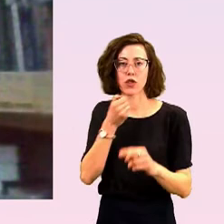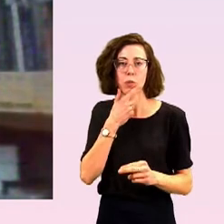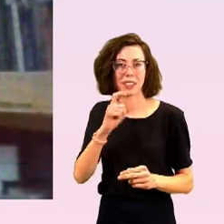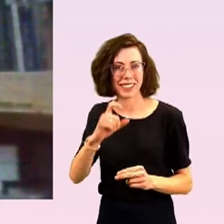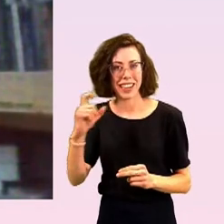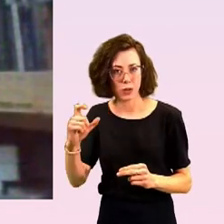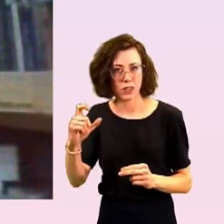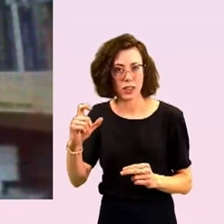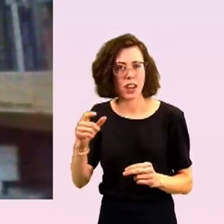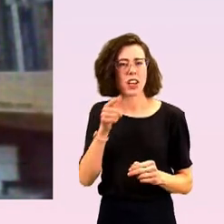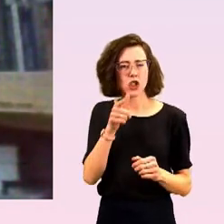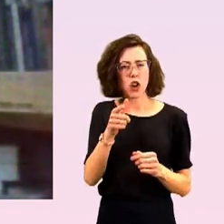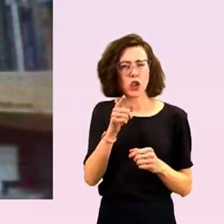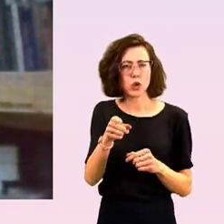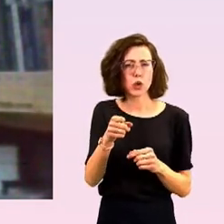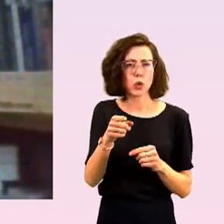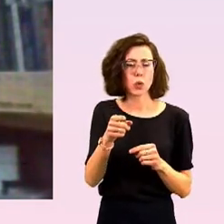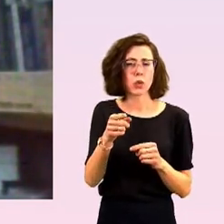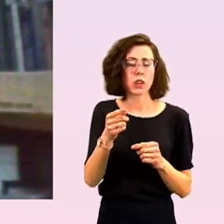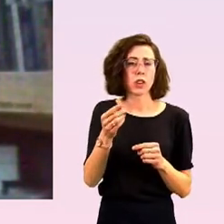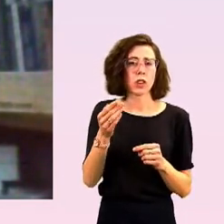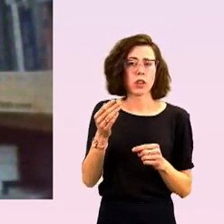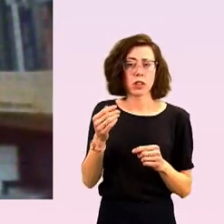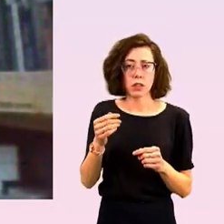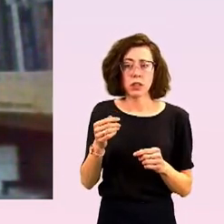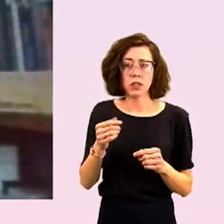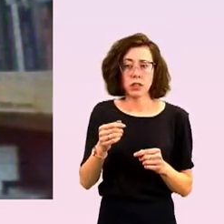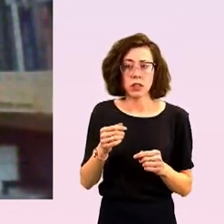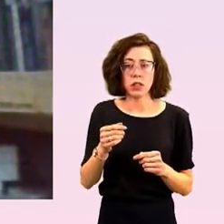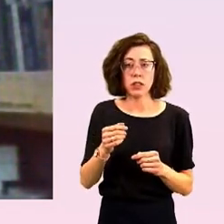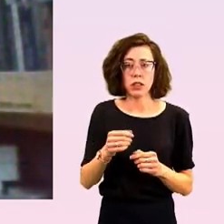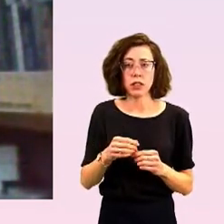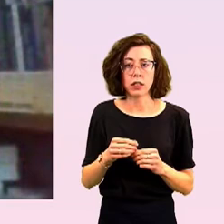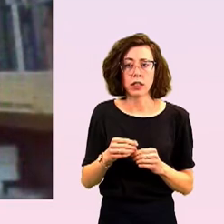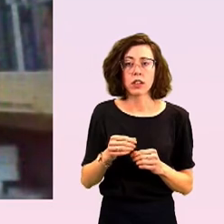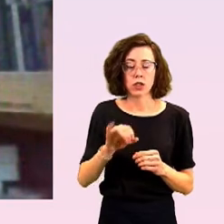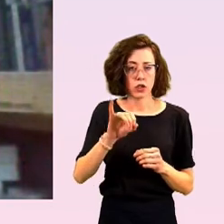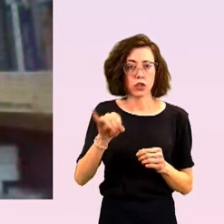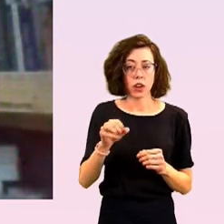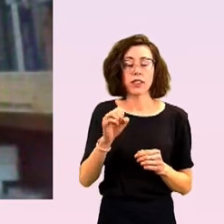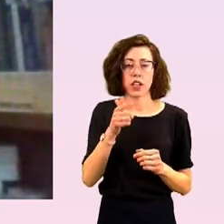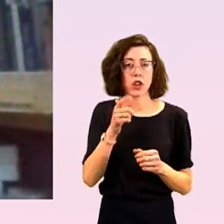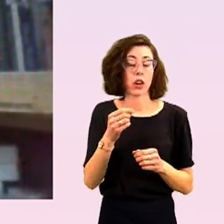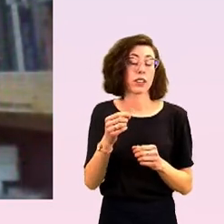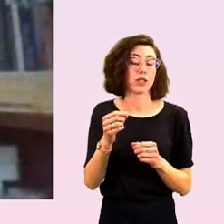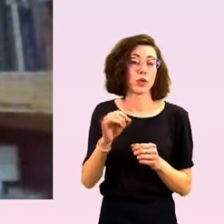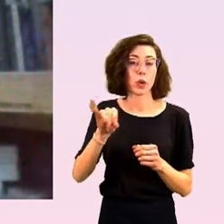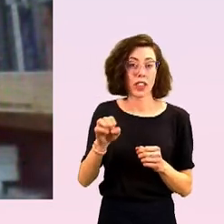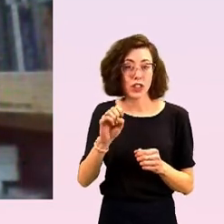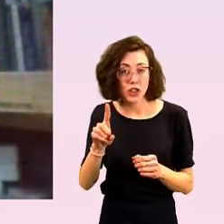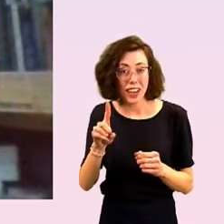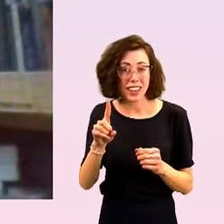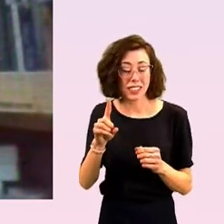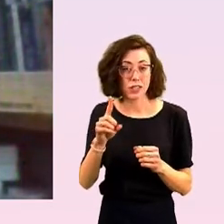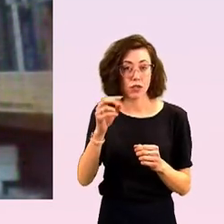Éirénne, Ireland didn't decriminalise homosexuality until 1993. So gay men were effectively